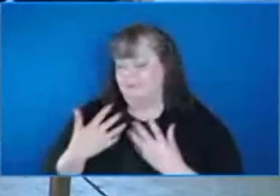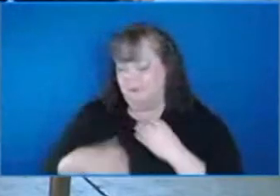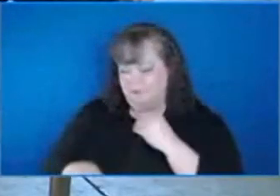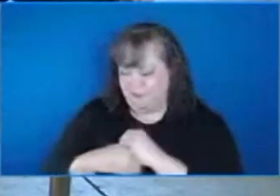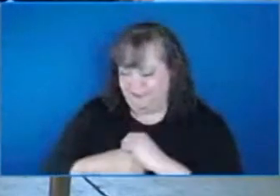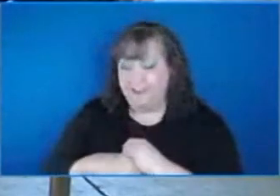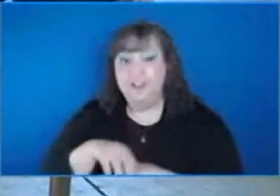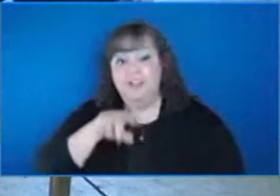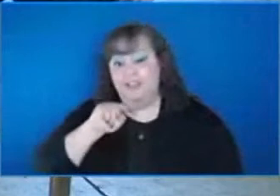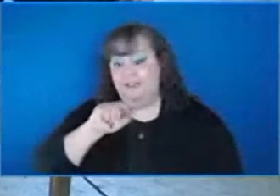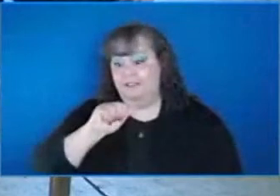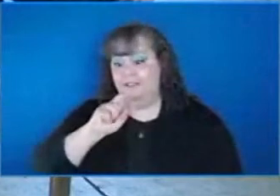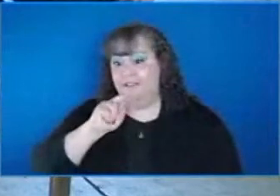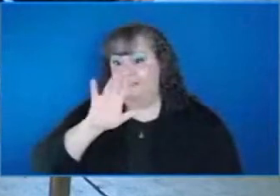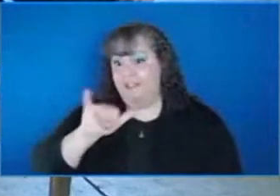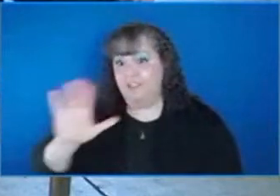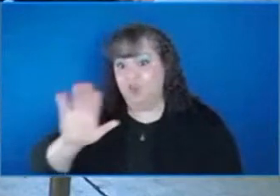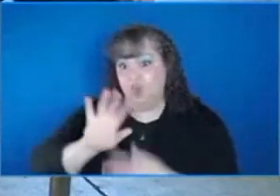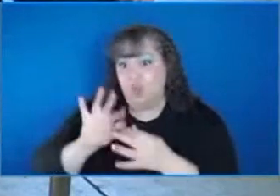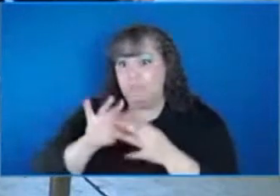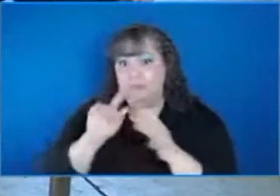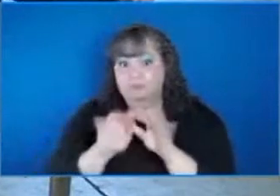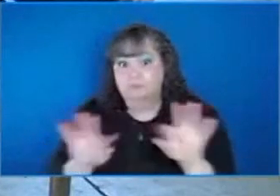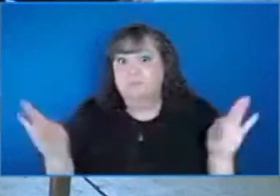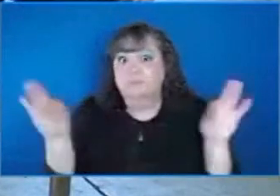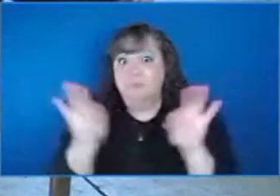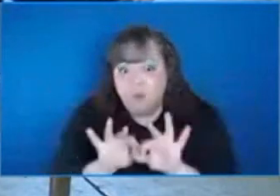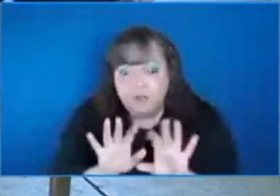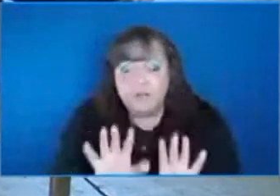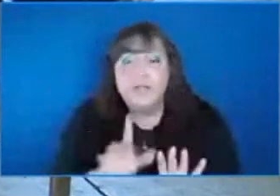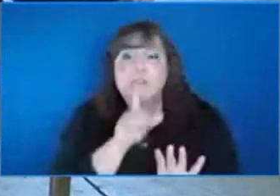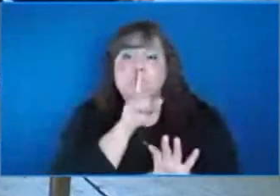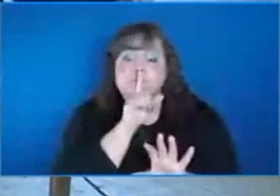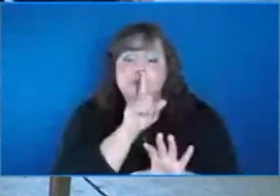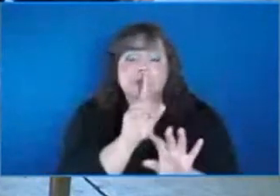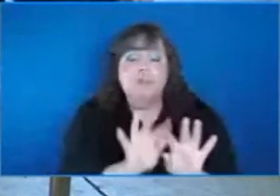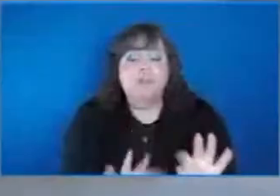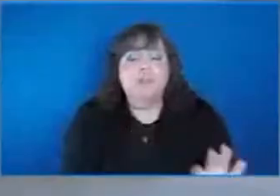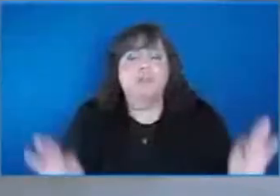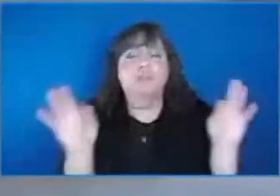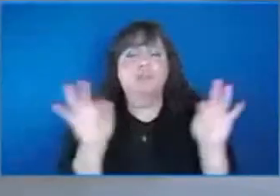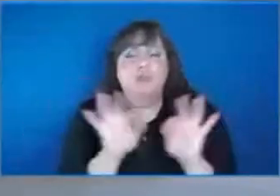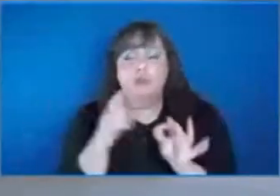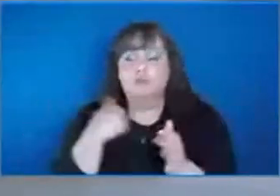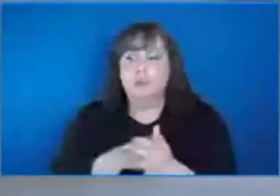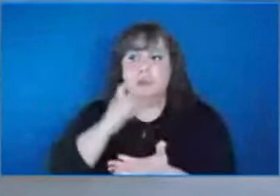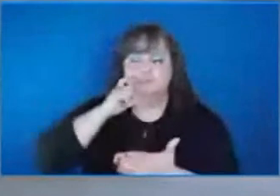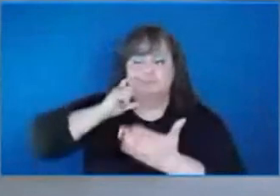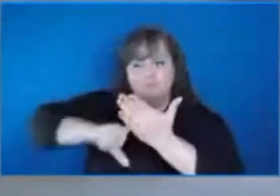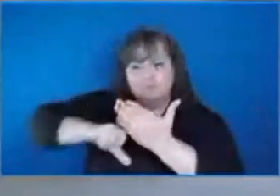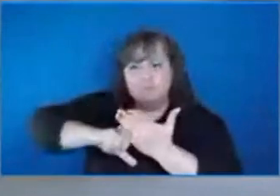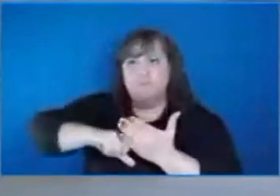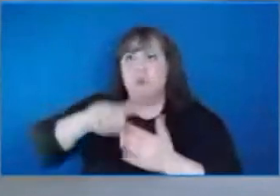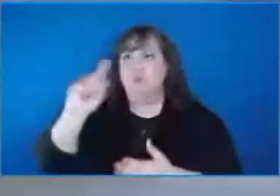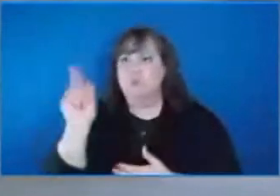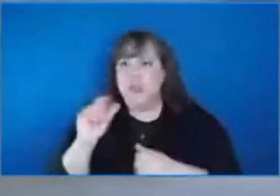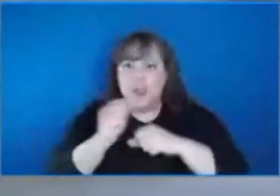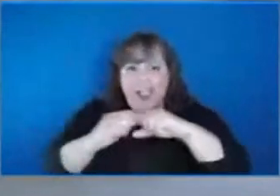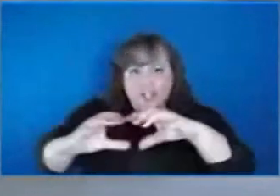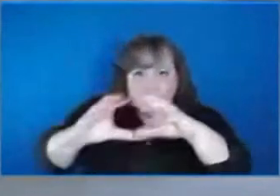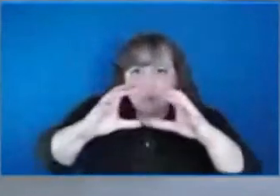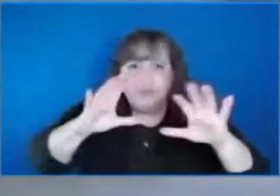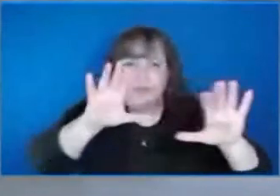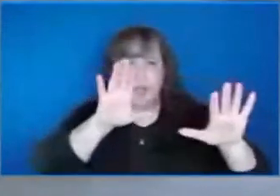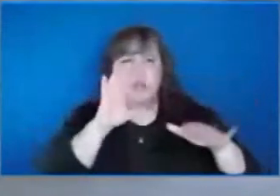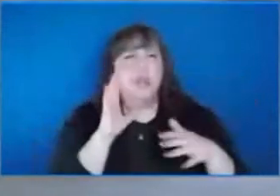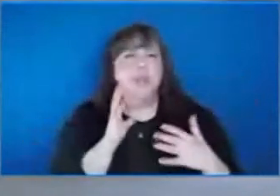so correct, that it's critically important that we identify the asteroids and then characterize them so we know their orbits.